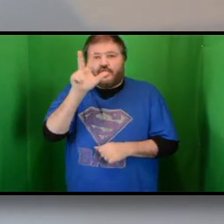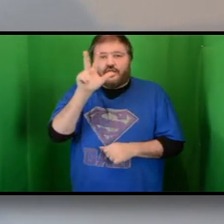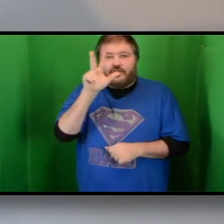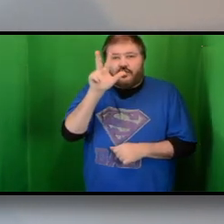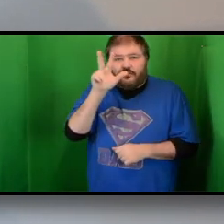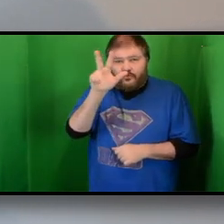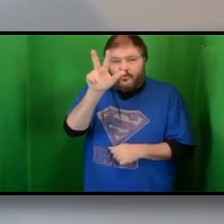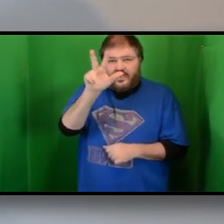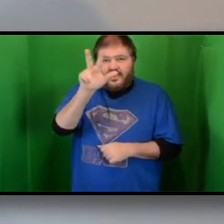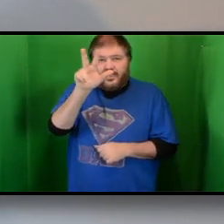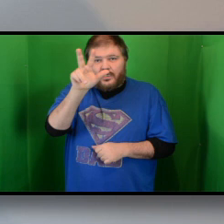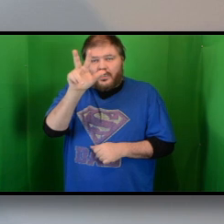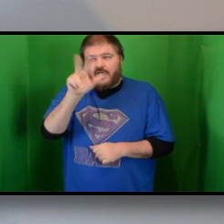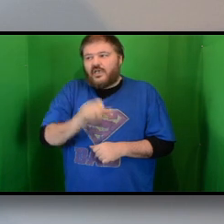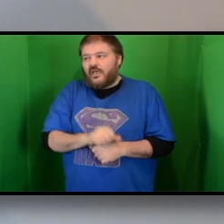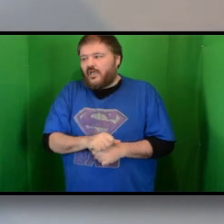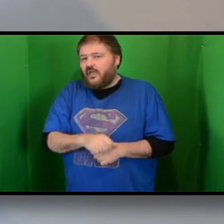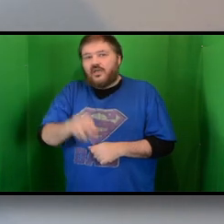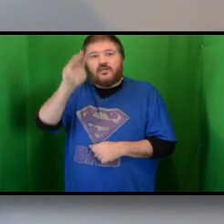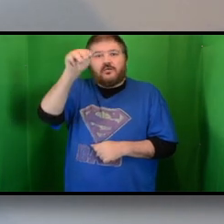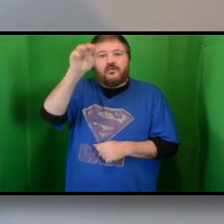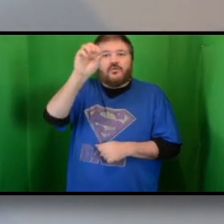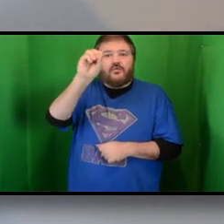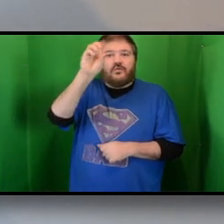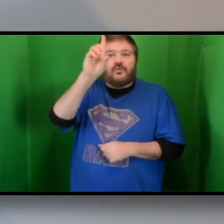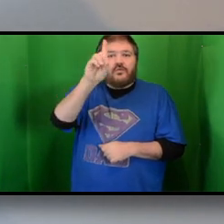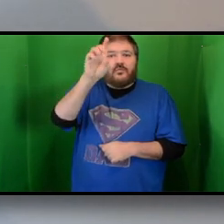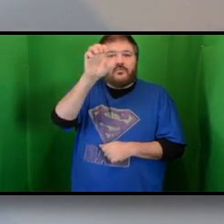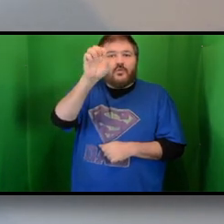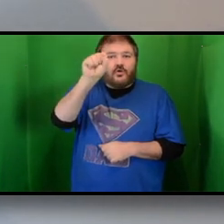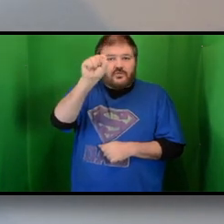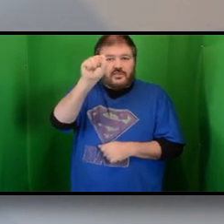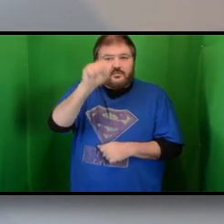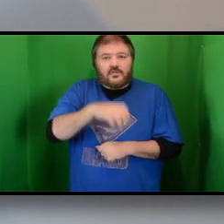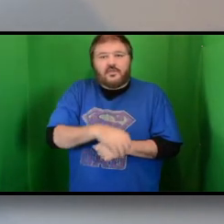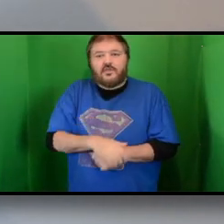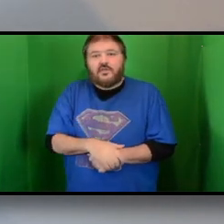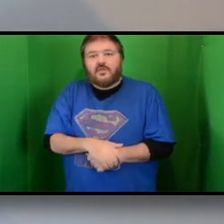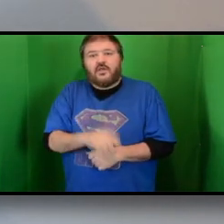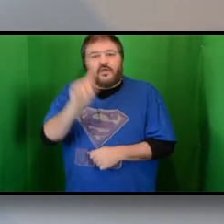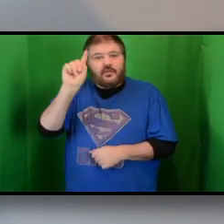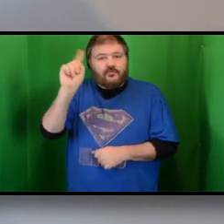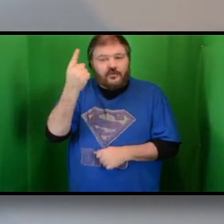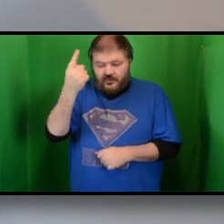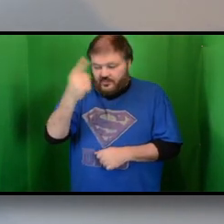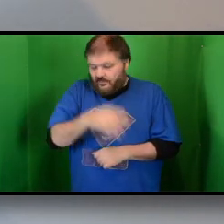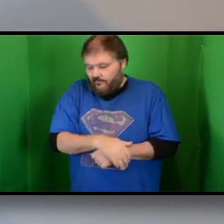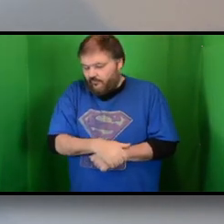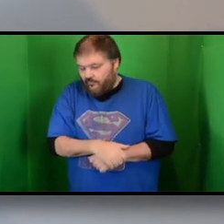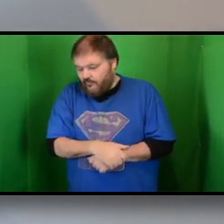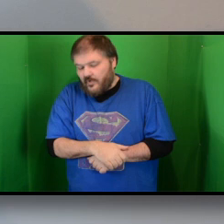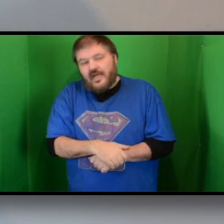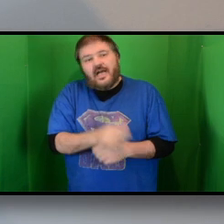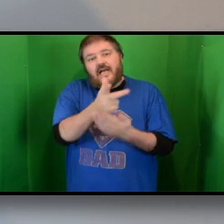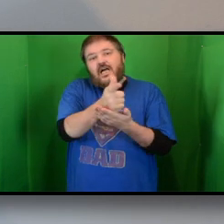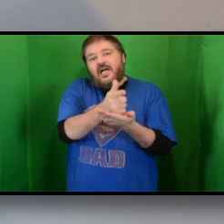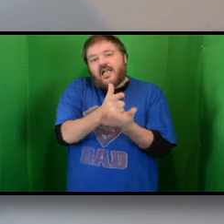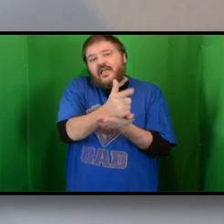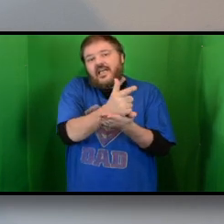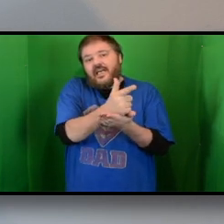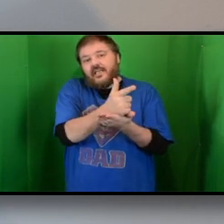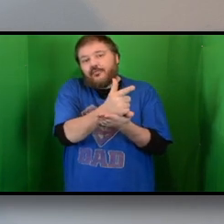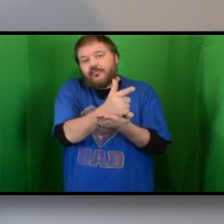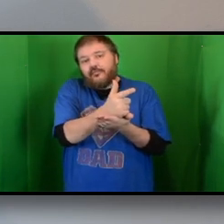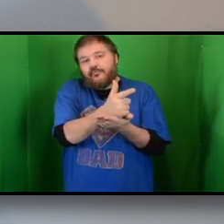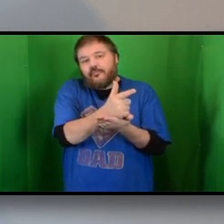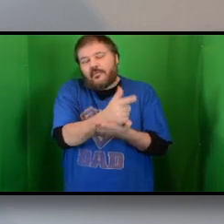Galvatron. In fact, if I was to take the cannon part away, they'd probably be about even in size in